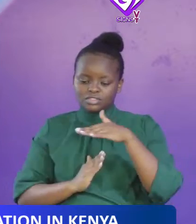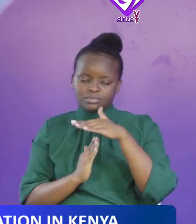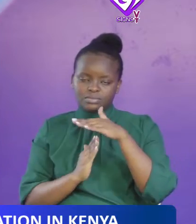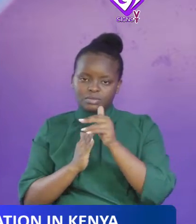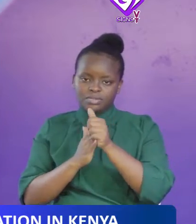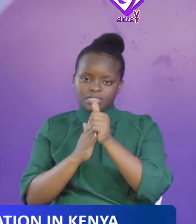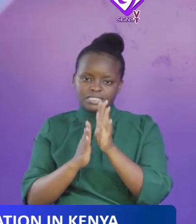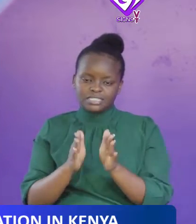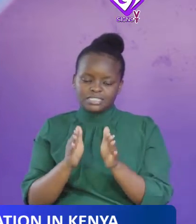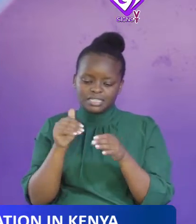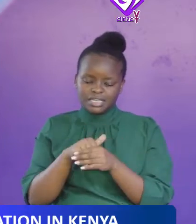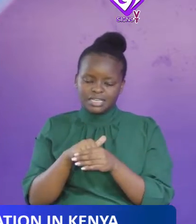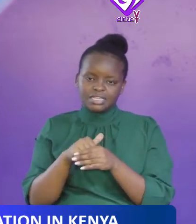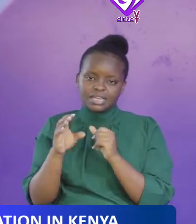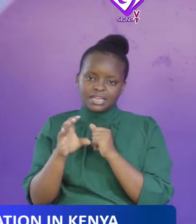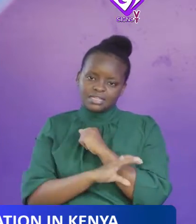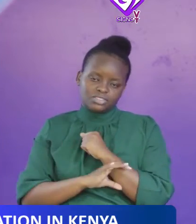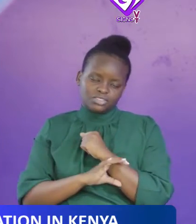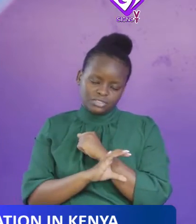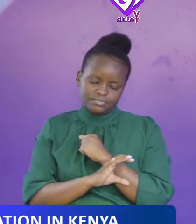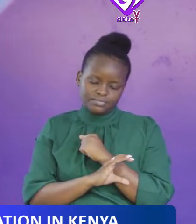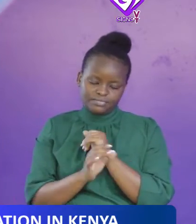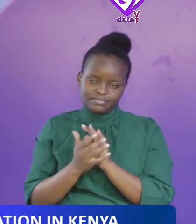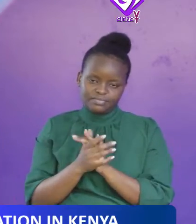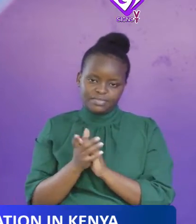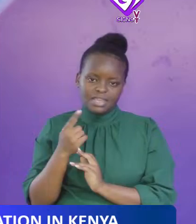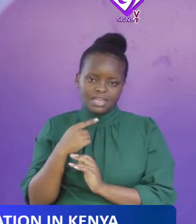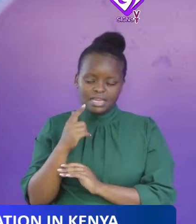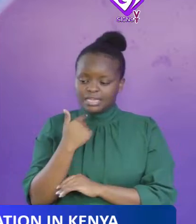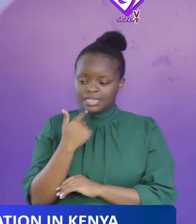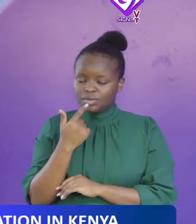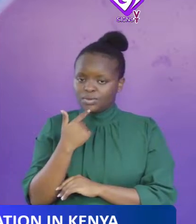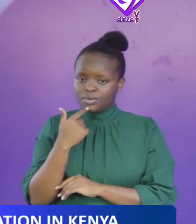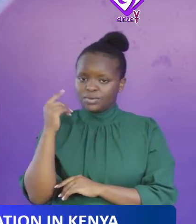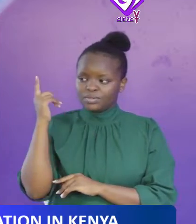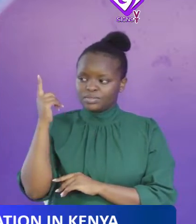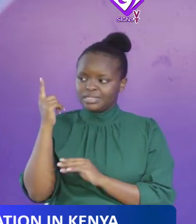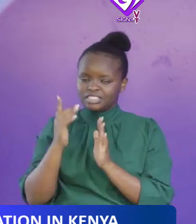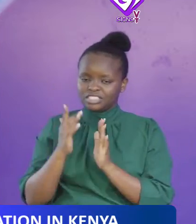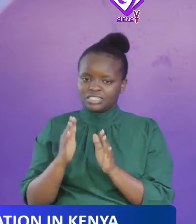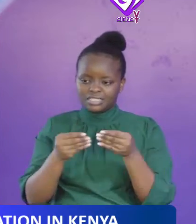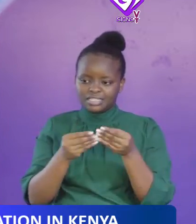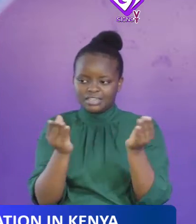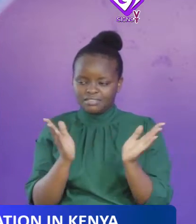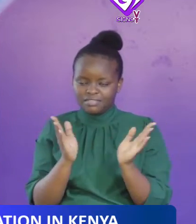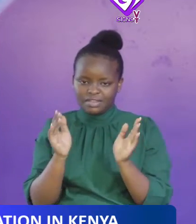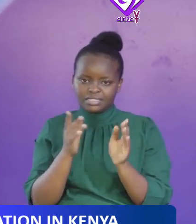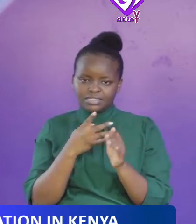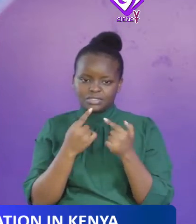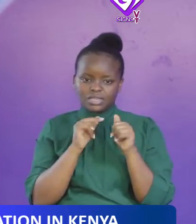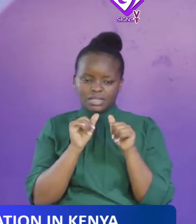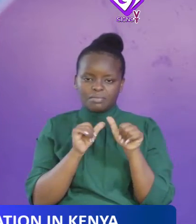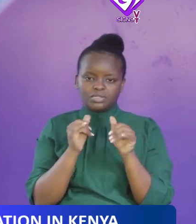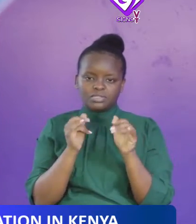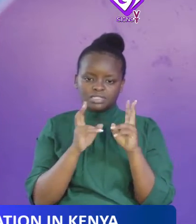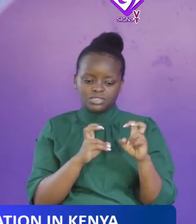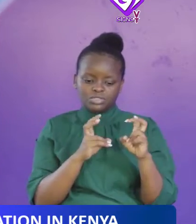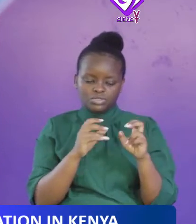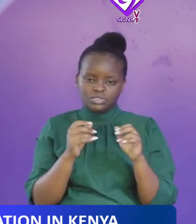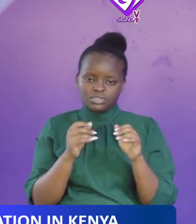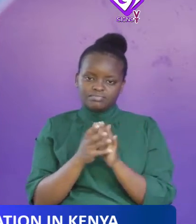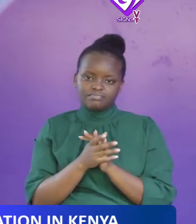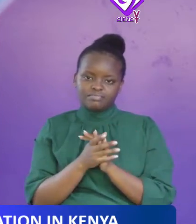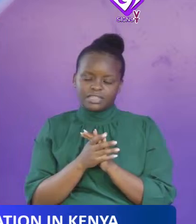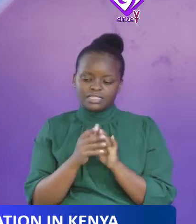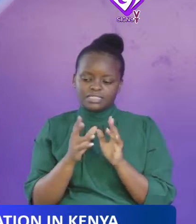the government, in the country, who will be giving lectures on topical issues. So the faculty is celebrating 20 years. So